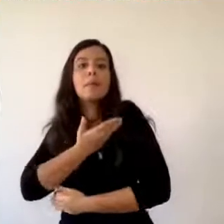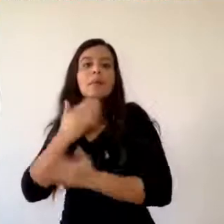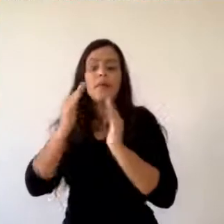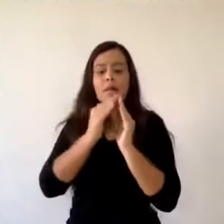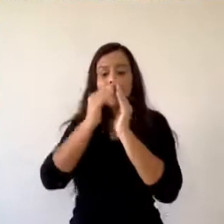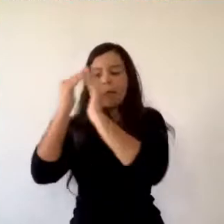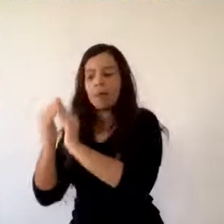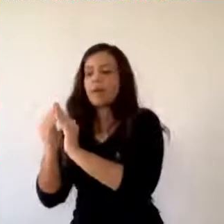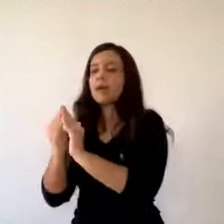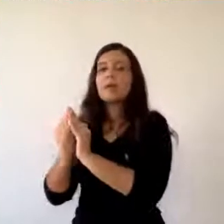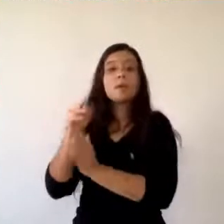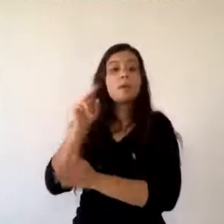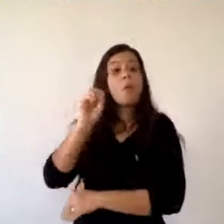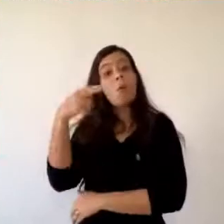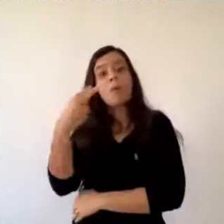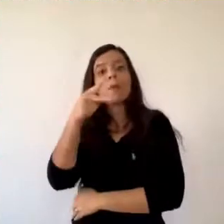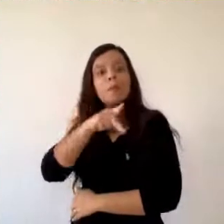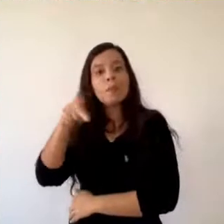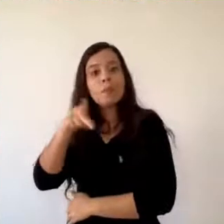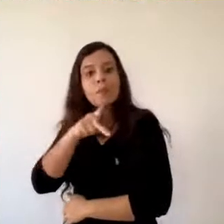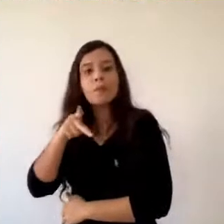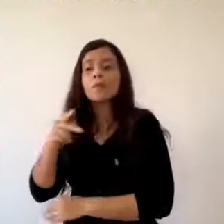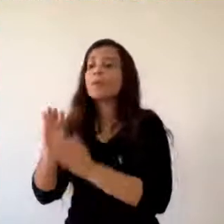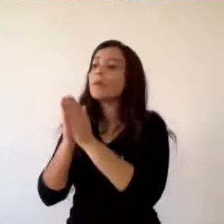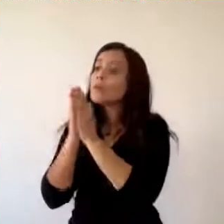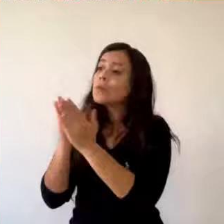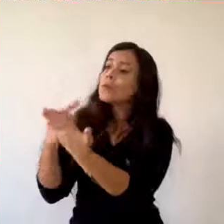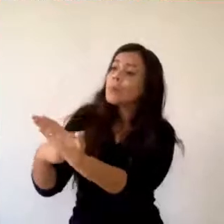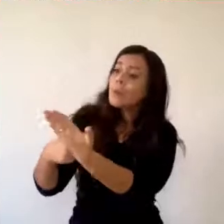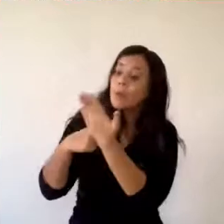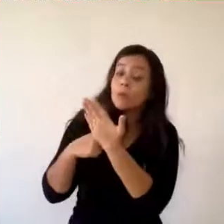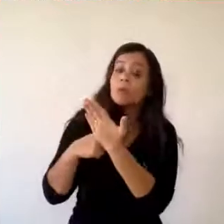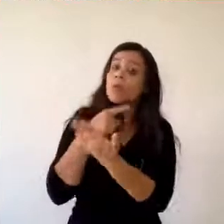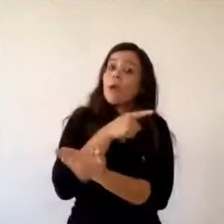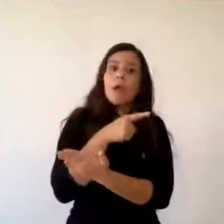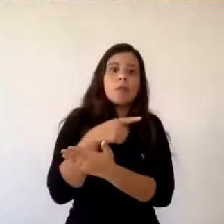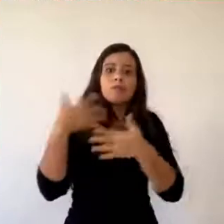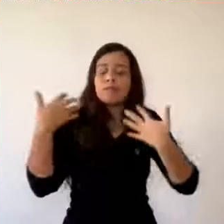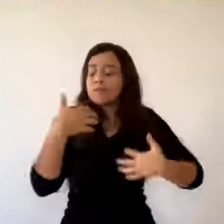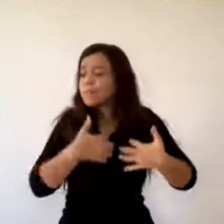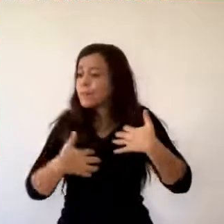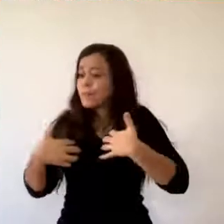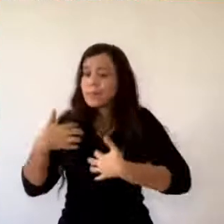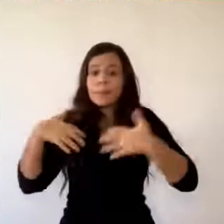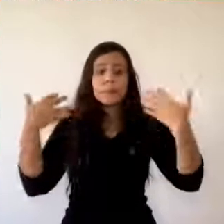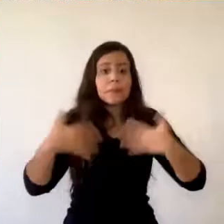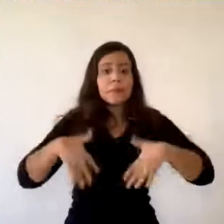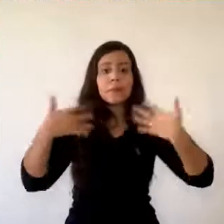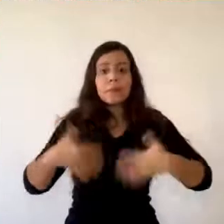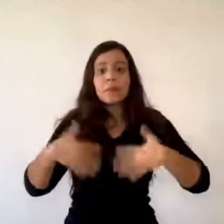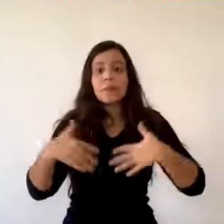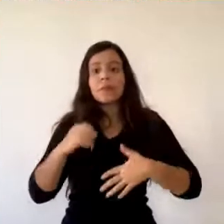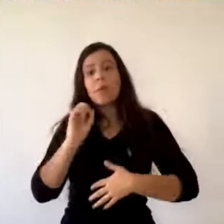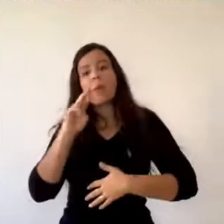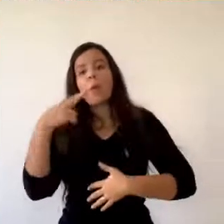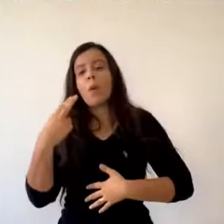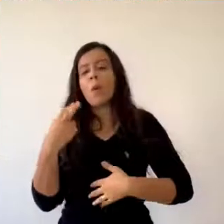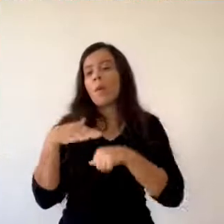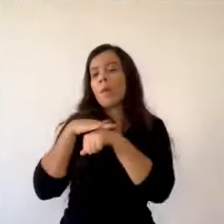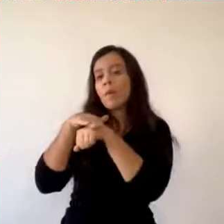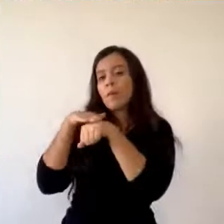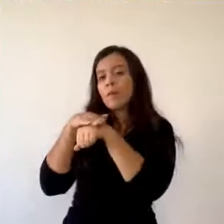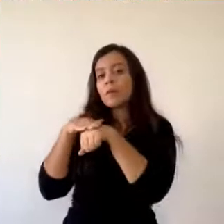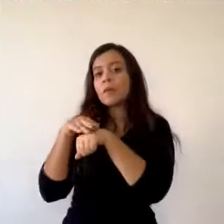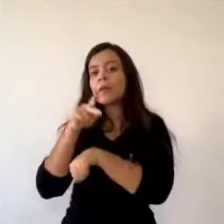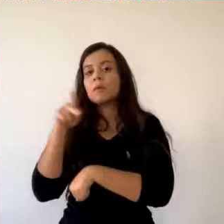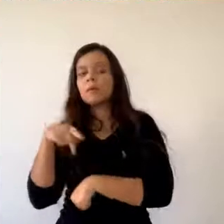first time to a neighbor, to a friend, or for people who are going to exchange words with you, and